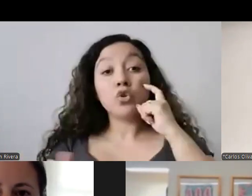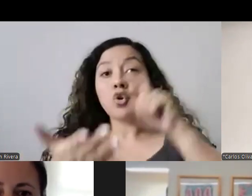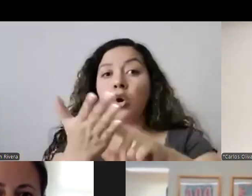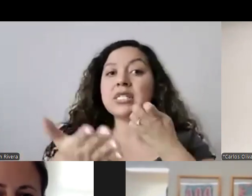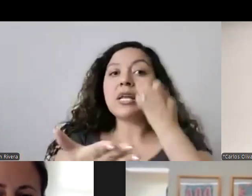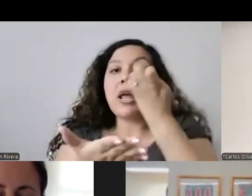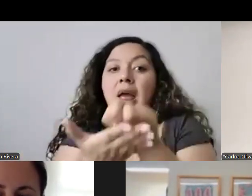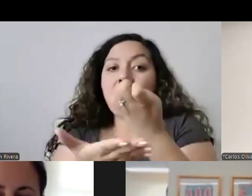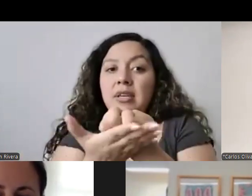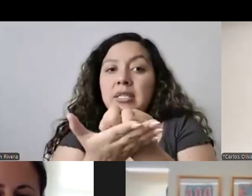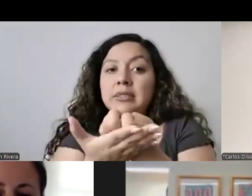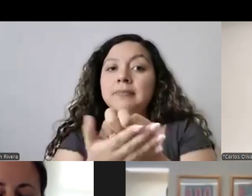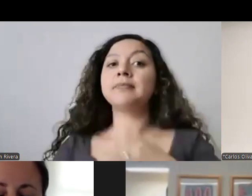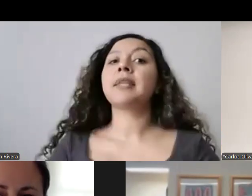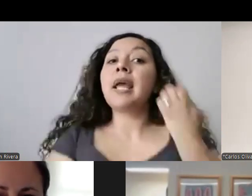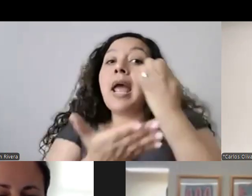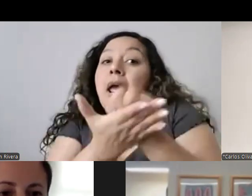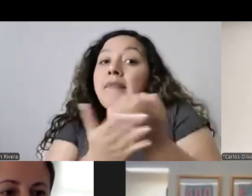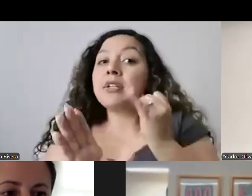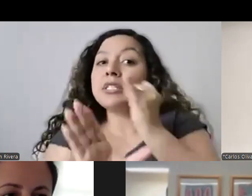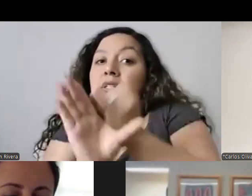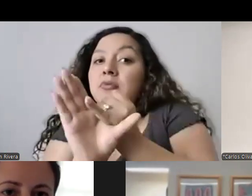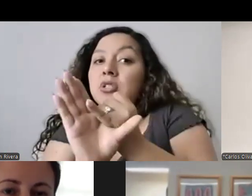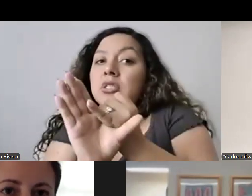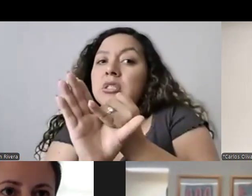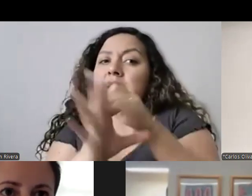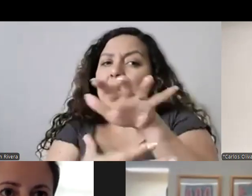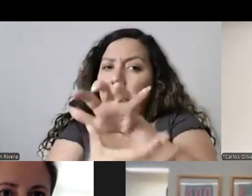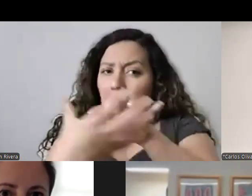for interventions so far is pretty mixed.